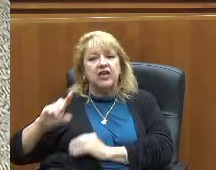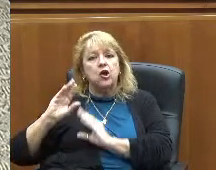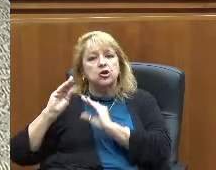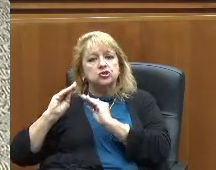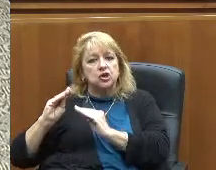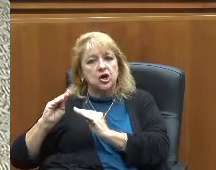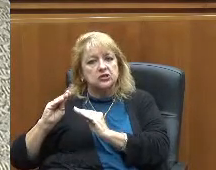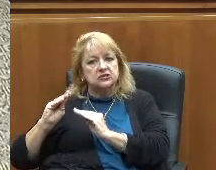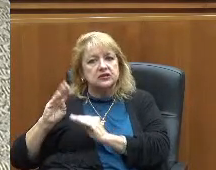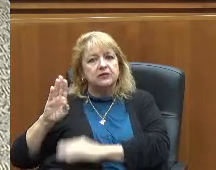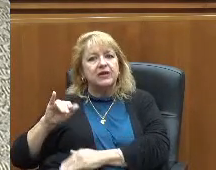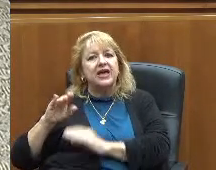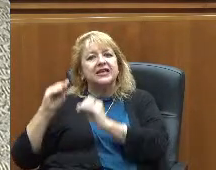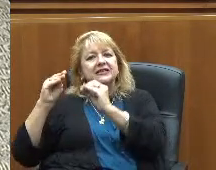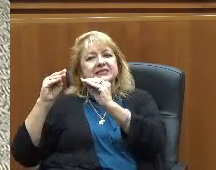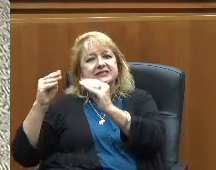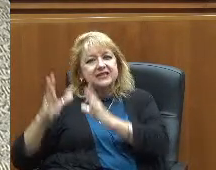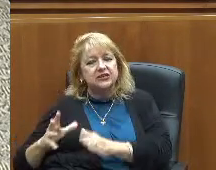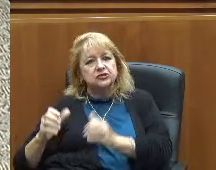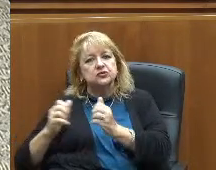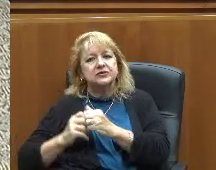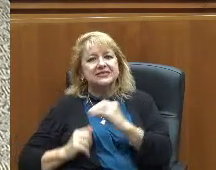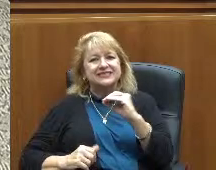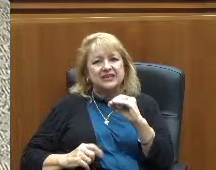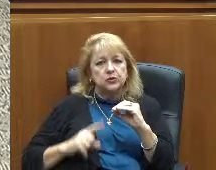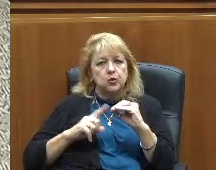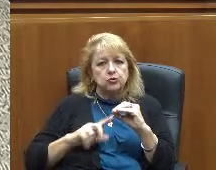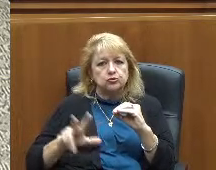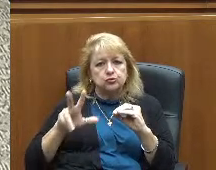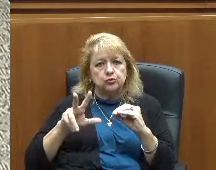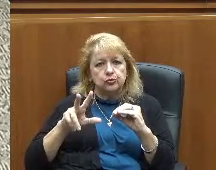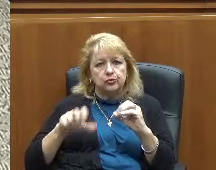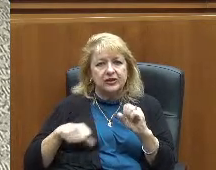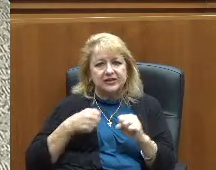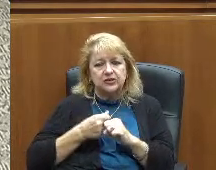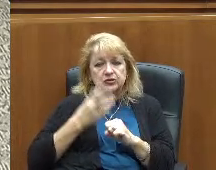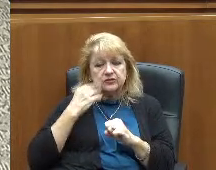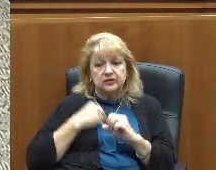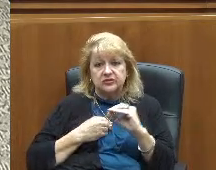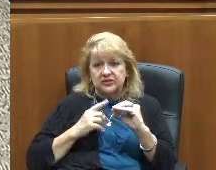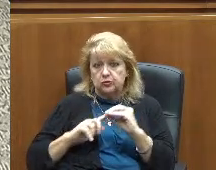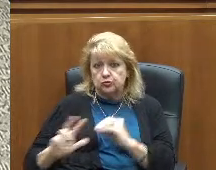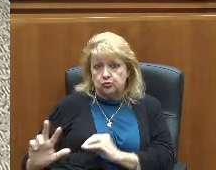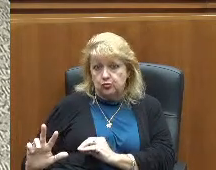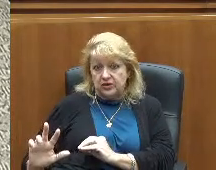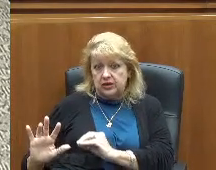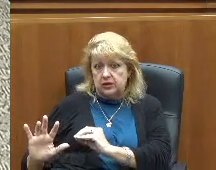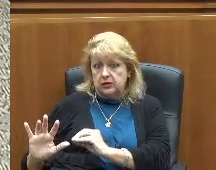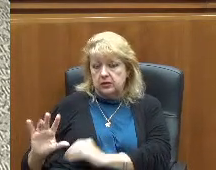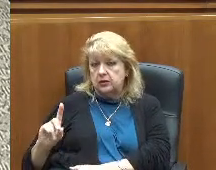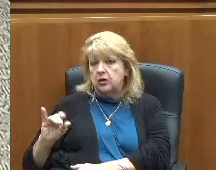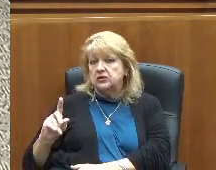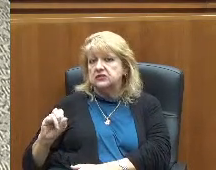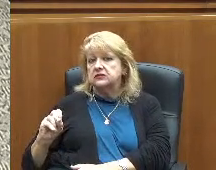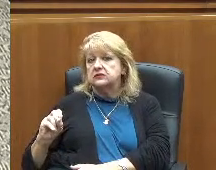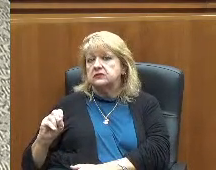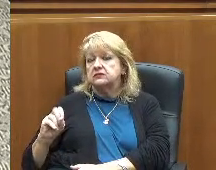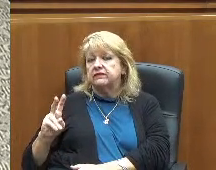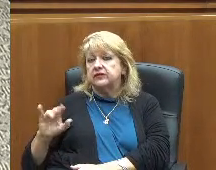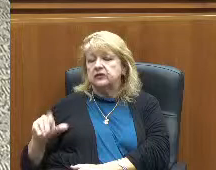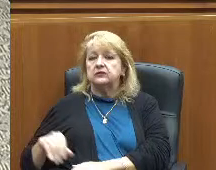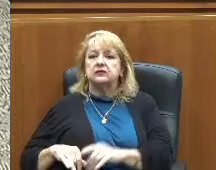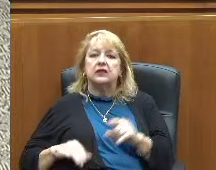taught by teachers with 0 to 3 years of experience, compared to